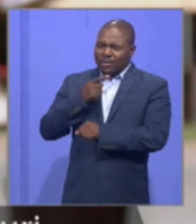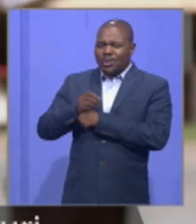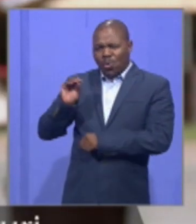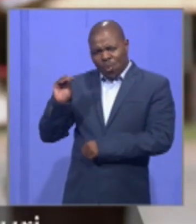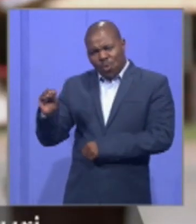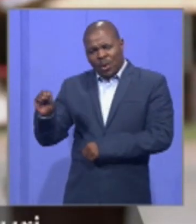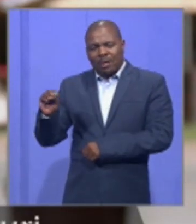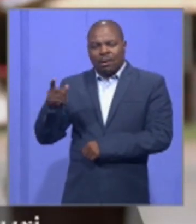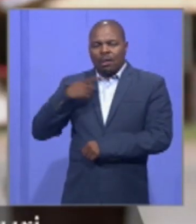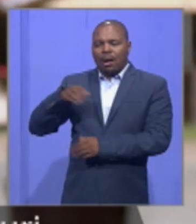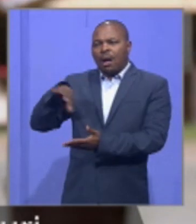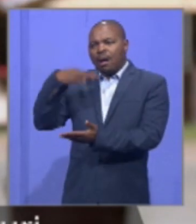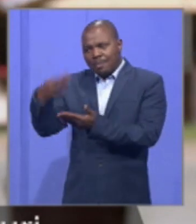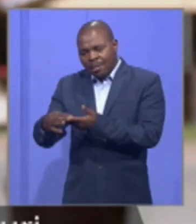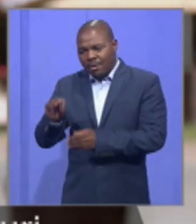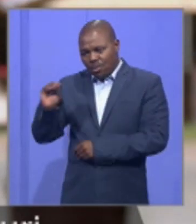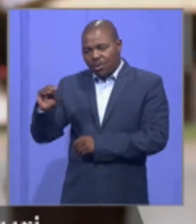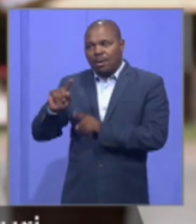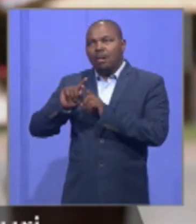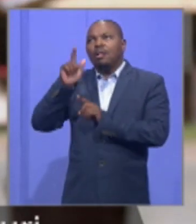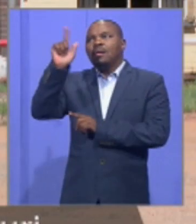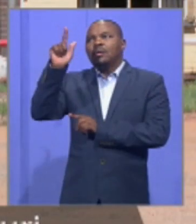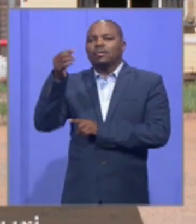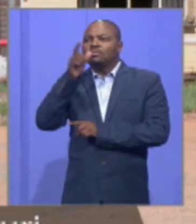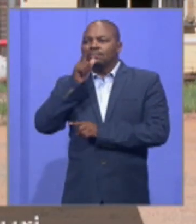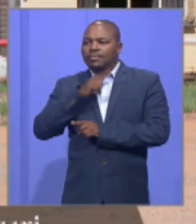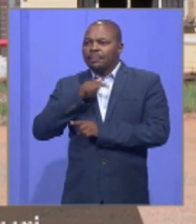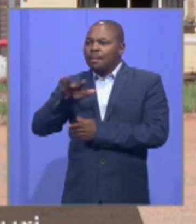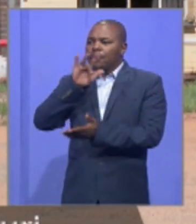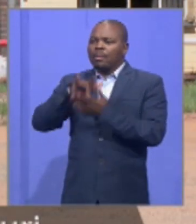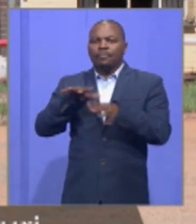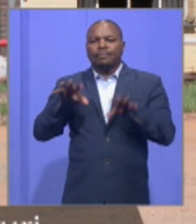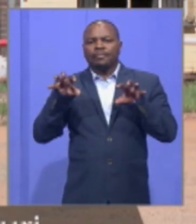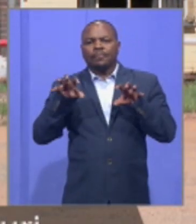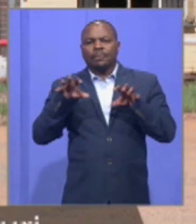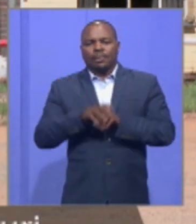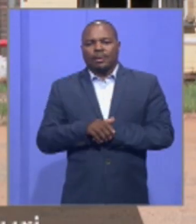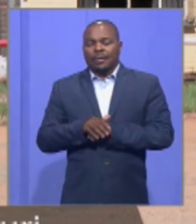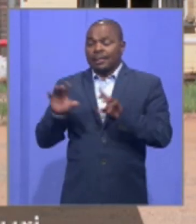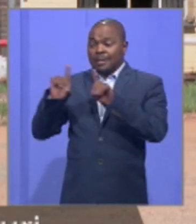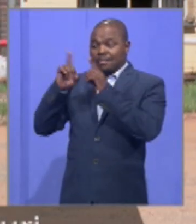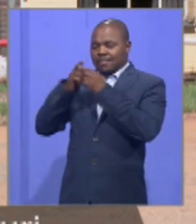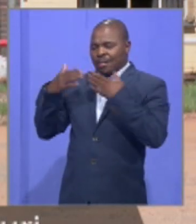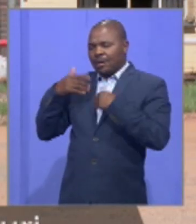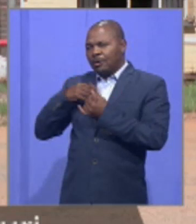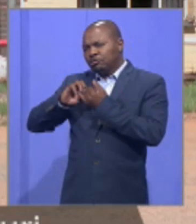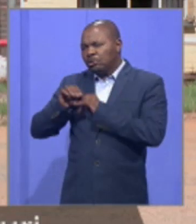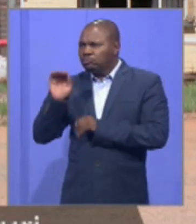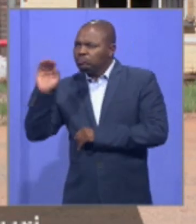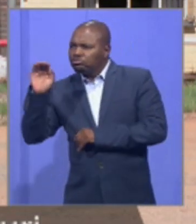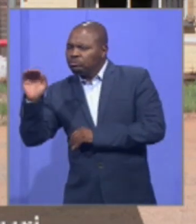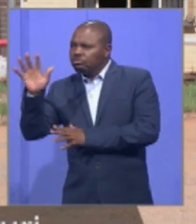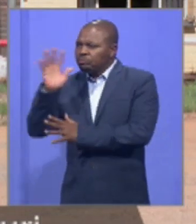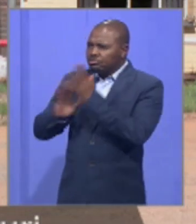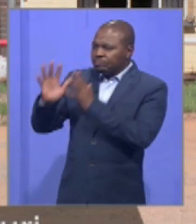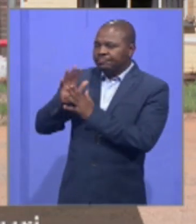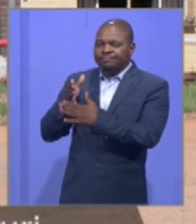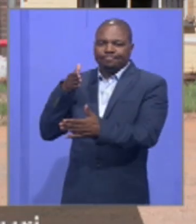ra tlatsa ra apply but at last ga di freezes. Maiteko a go utlwa go tswa go lefapha la boitekanelo a iteile